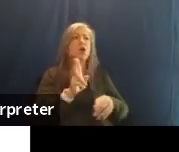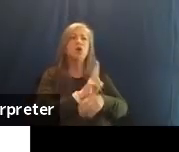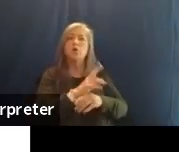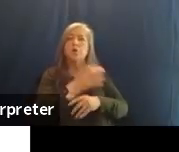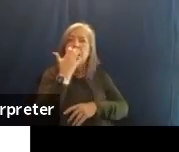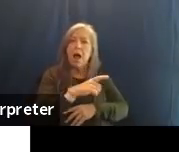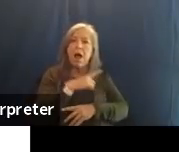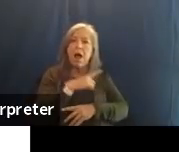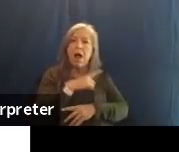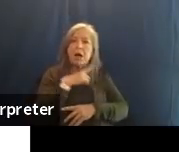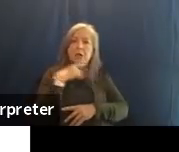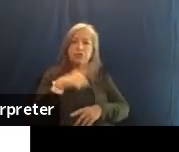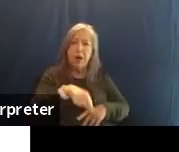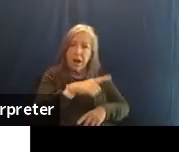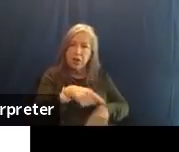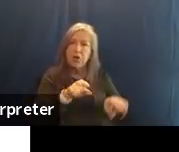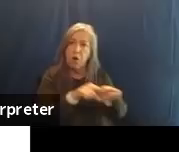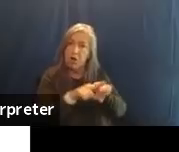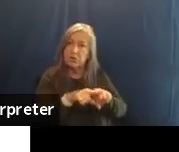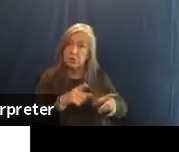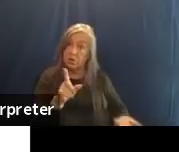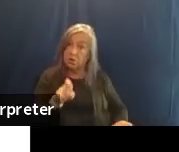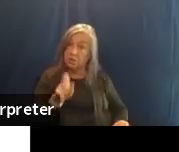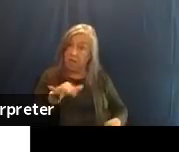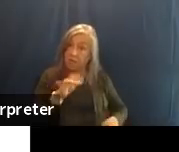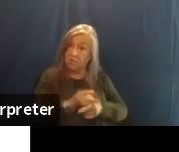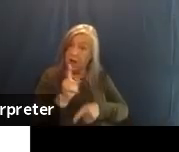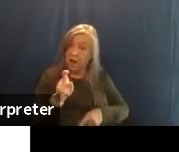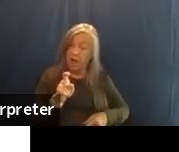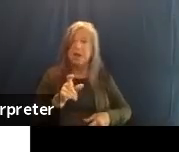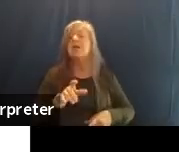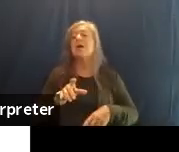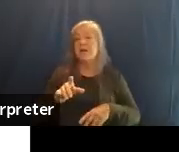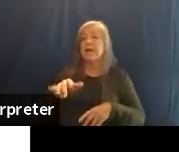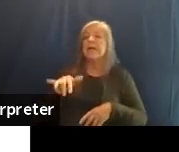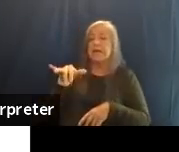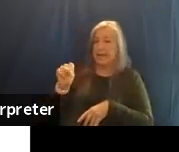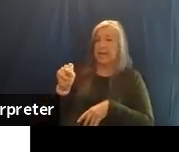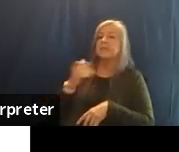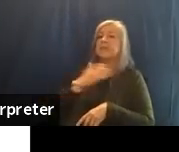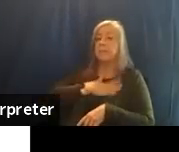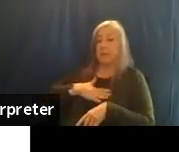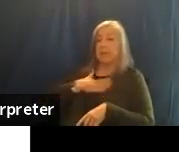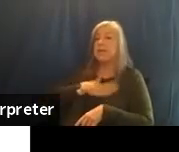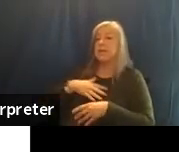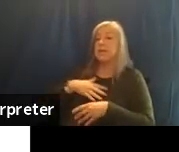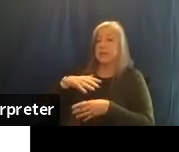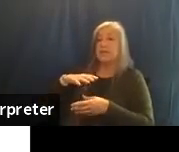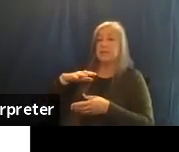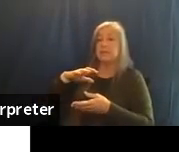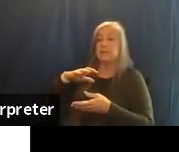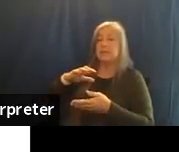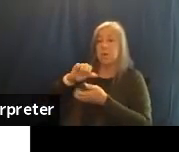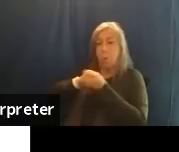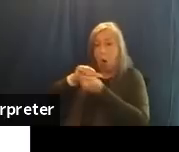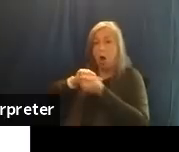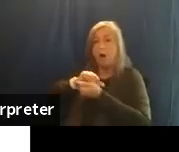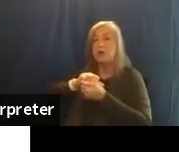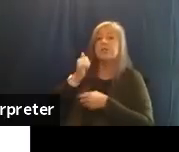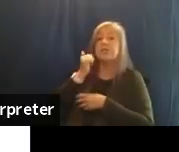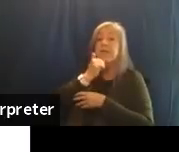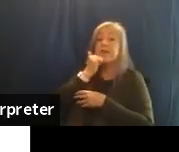day, but we ask that you allow them to air dry. And right now when the weather is nice, let them dry out in the sun.